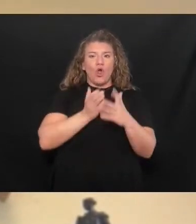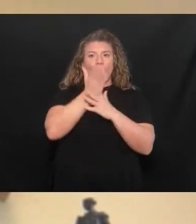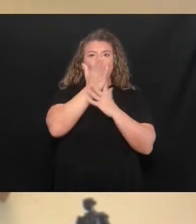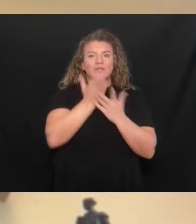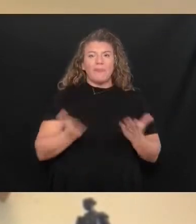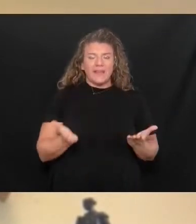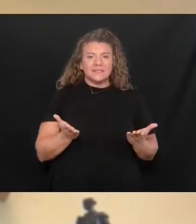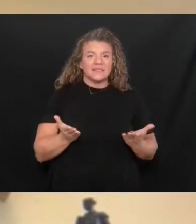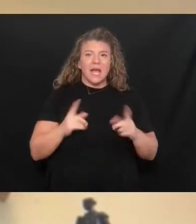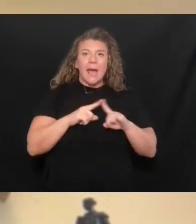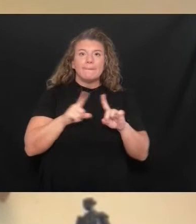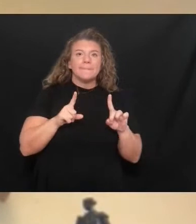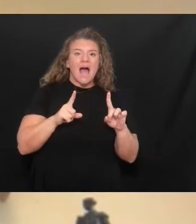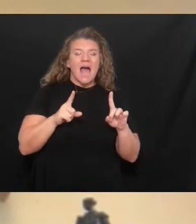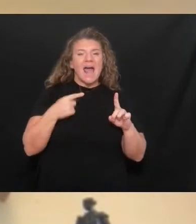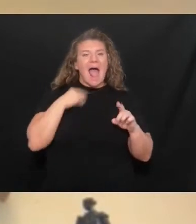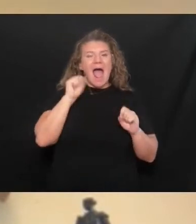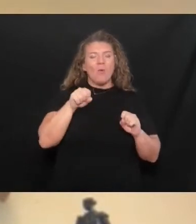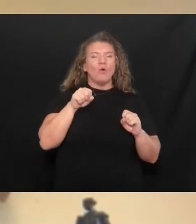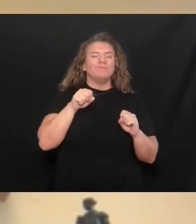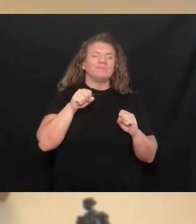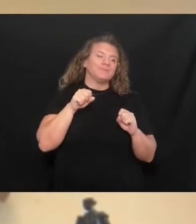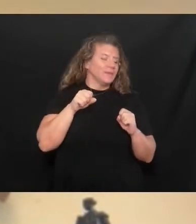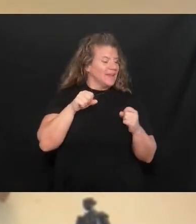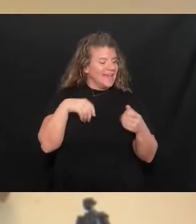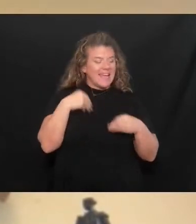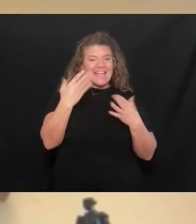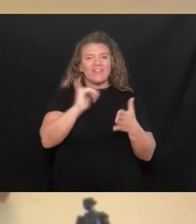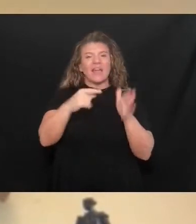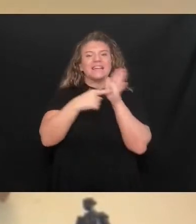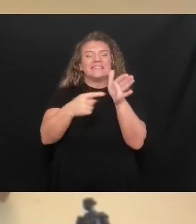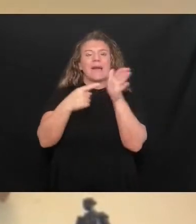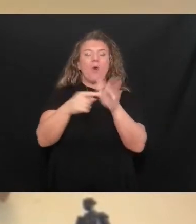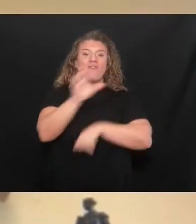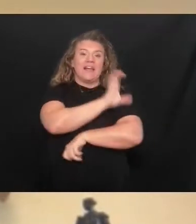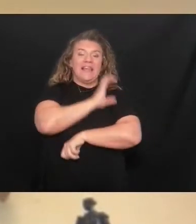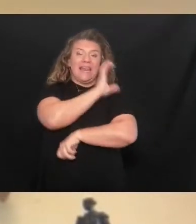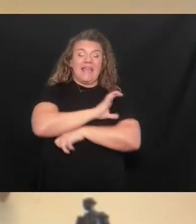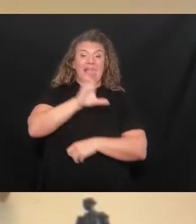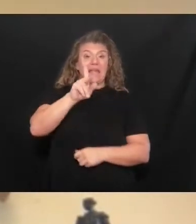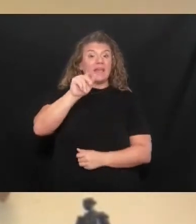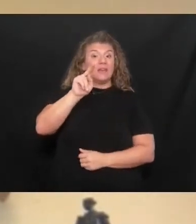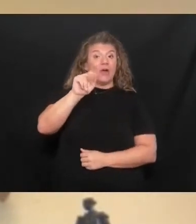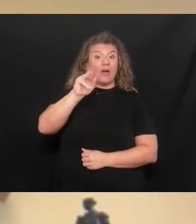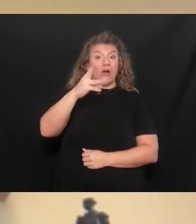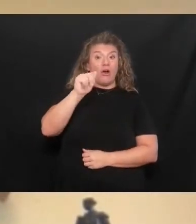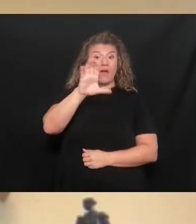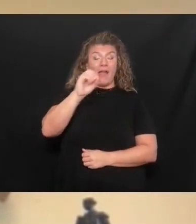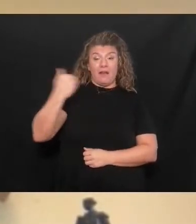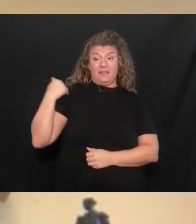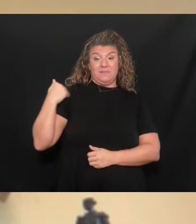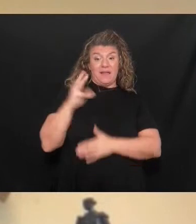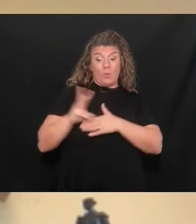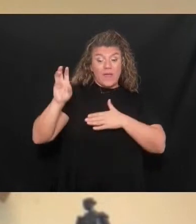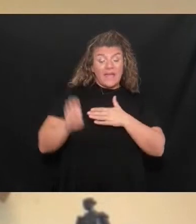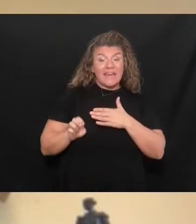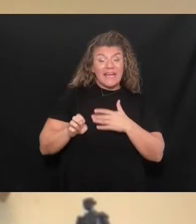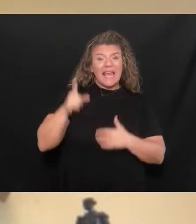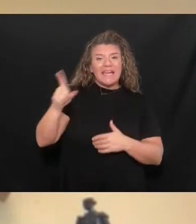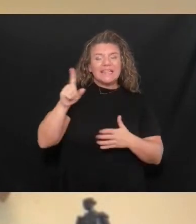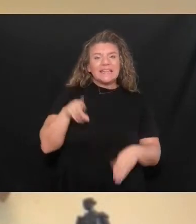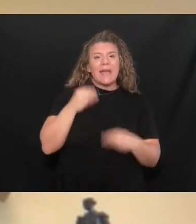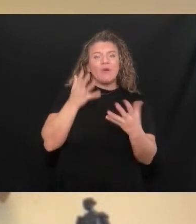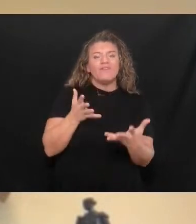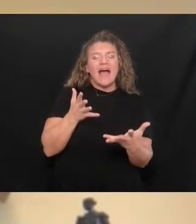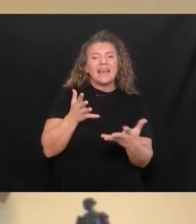but I can give you an example of a clinic in Kanawha County this weekend that